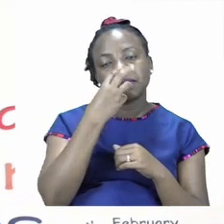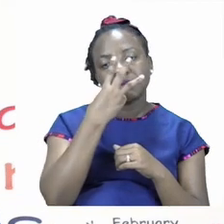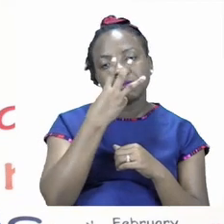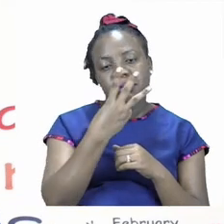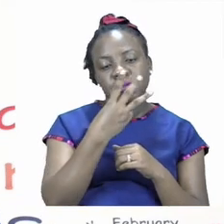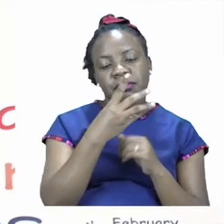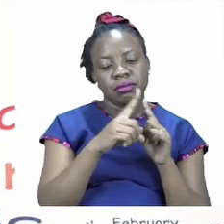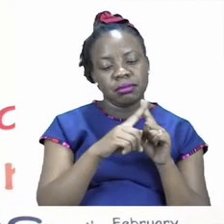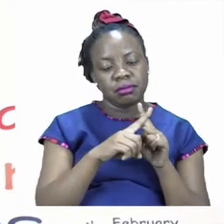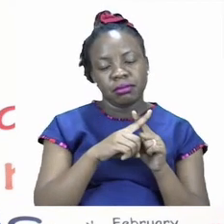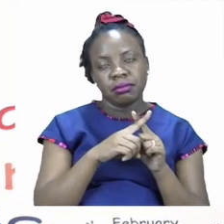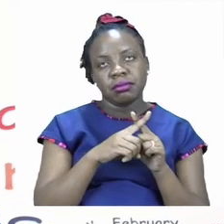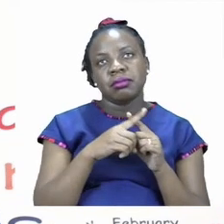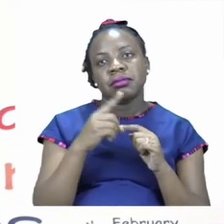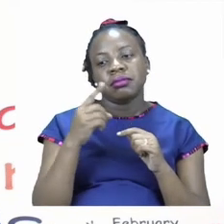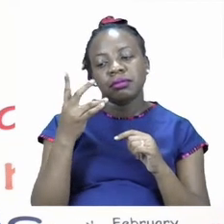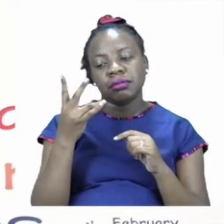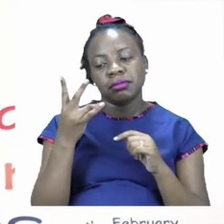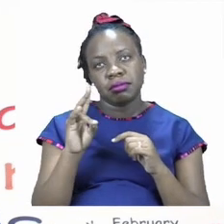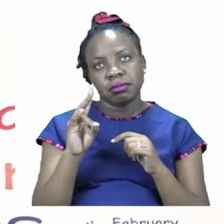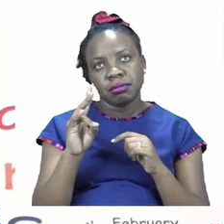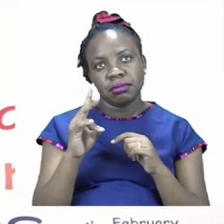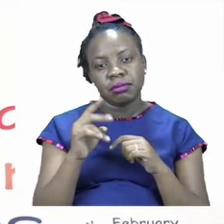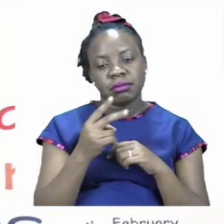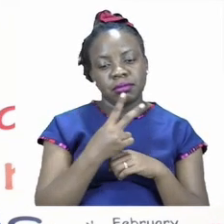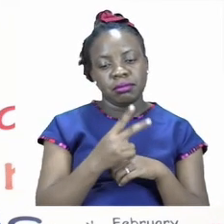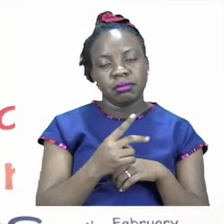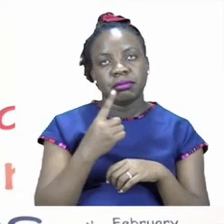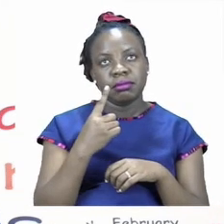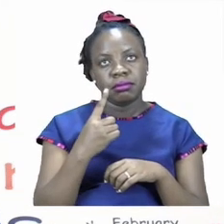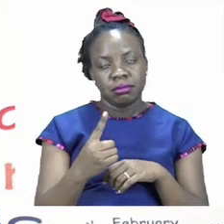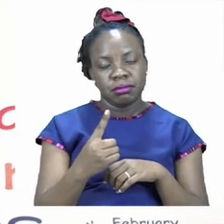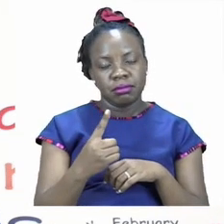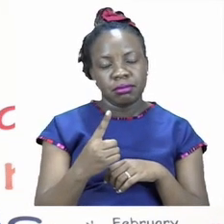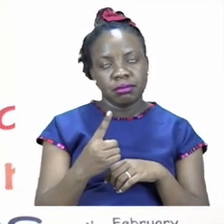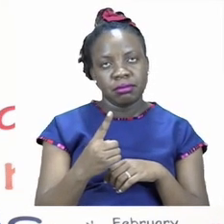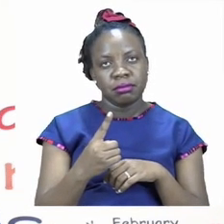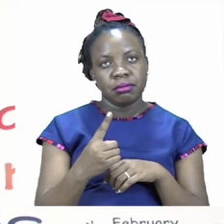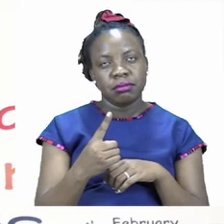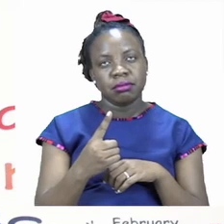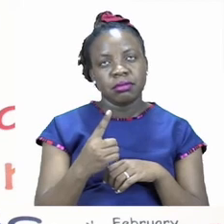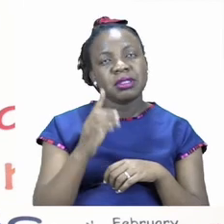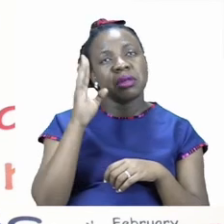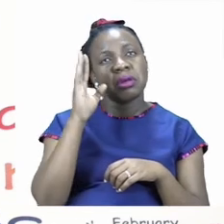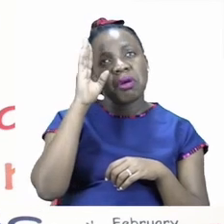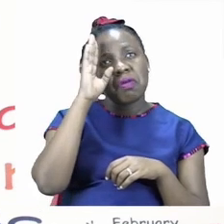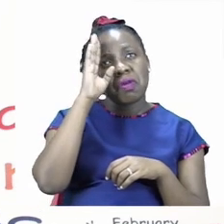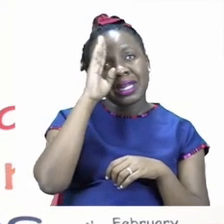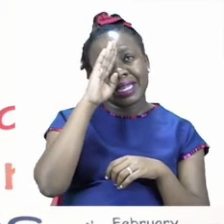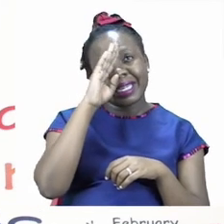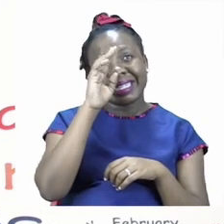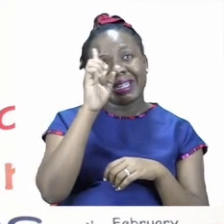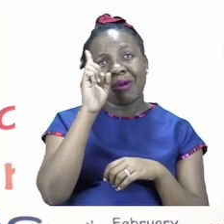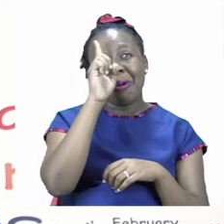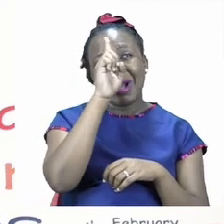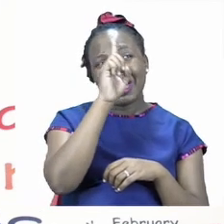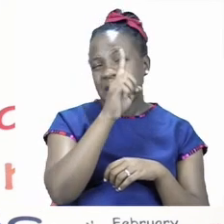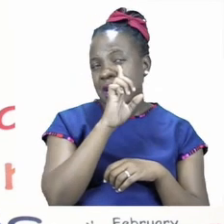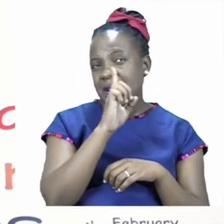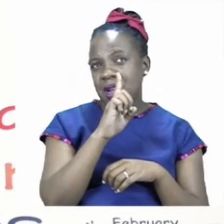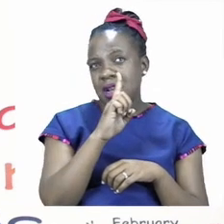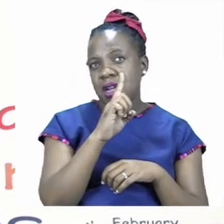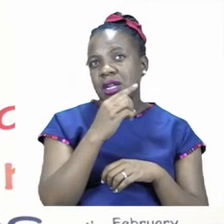well done. And that gives us 22. So our final answer is